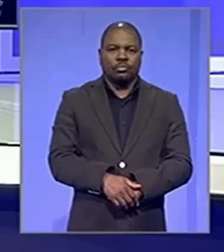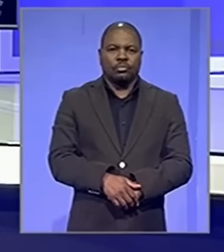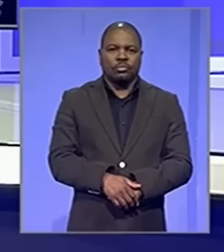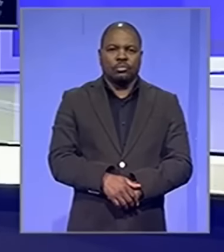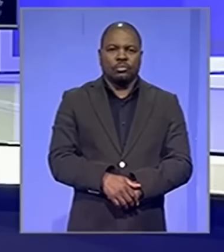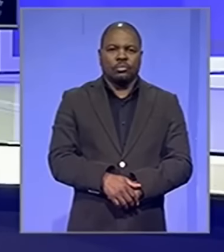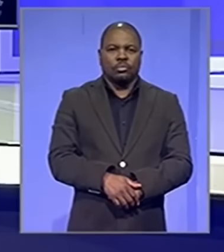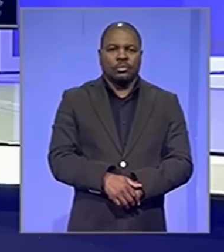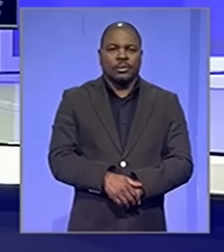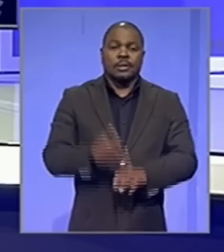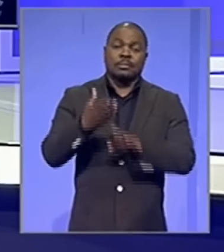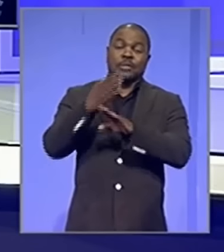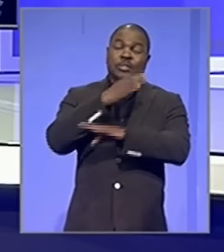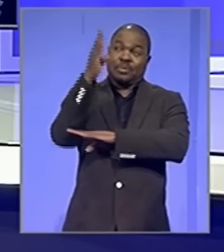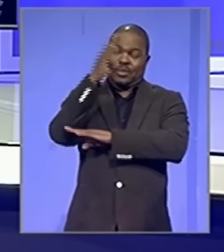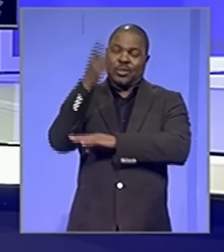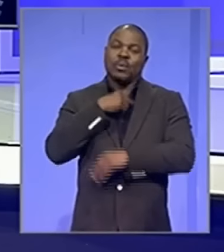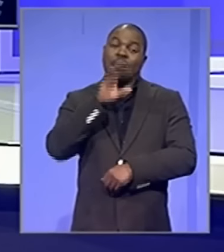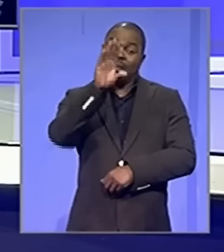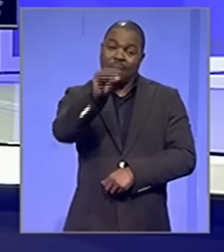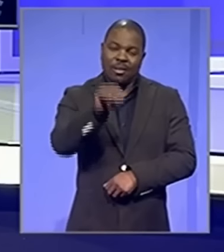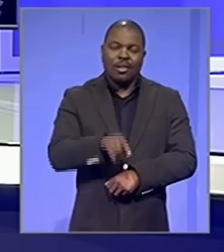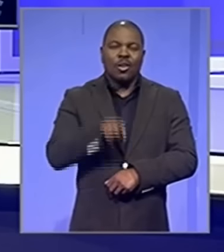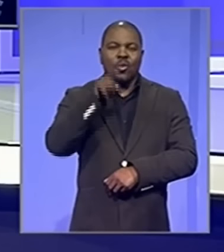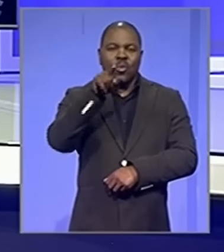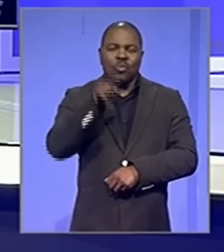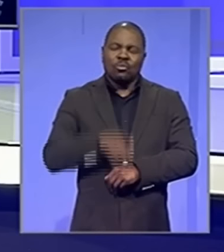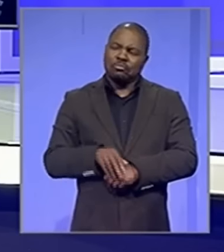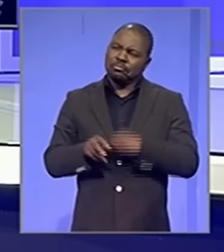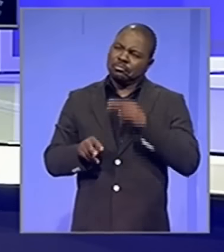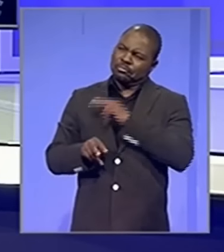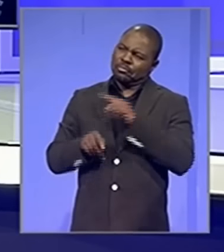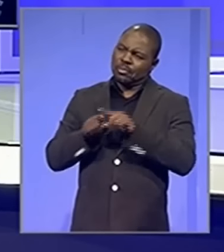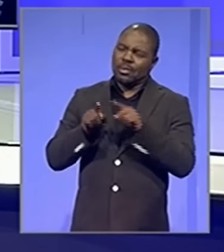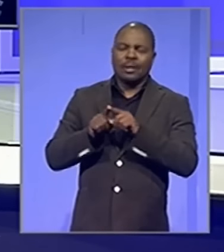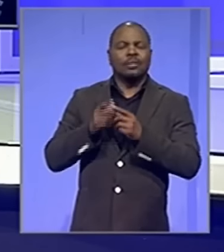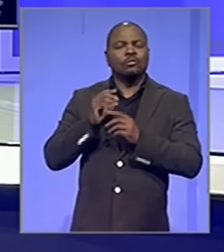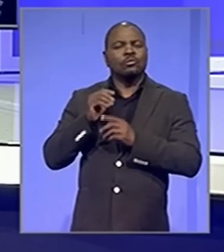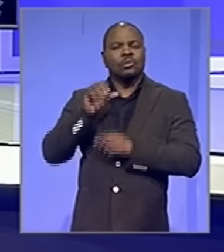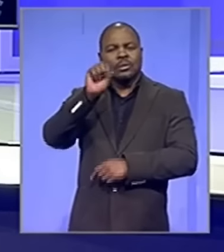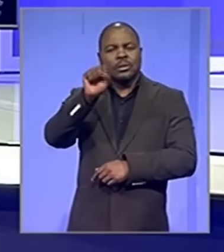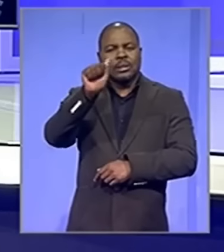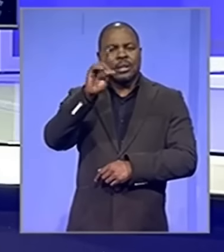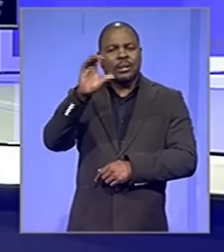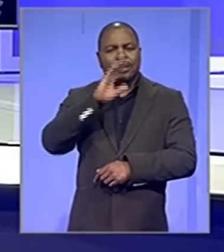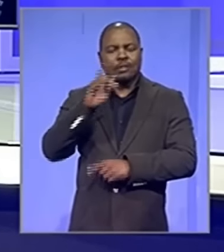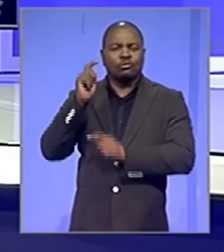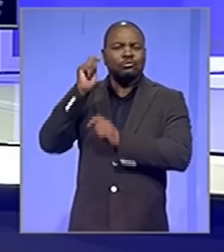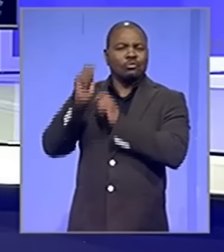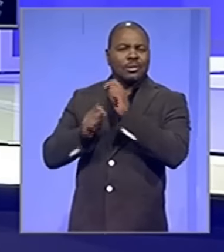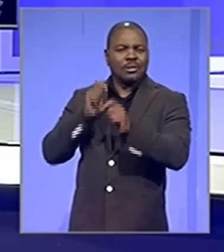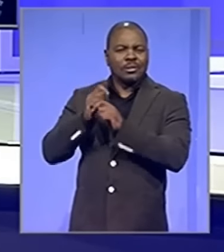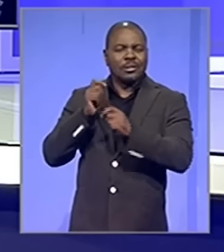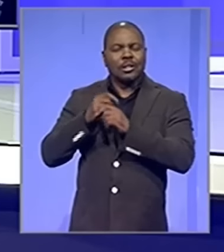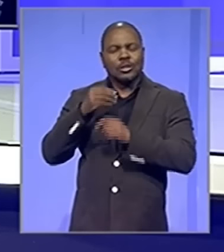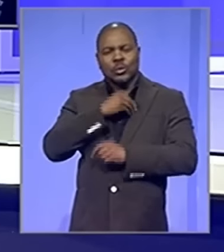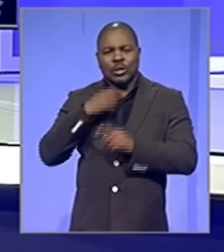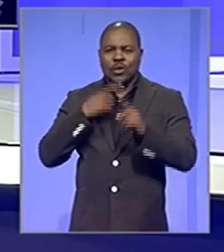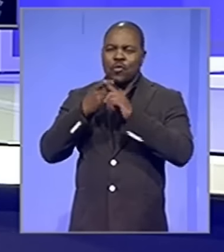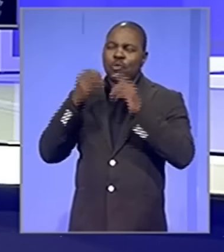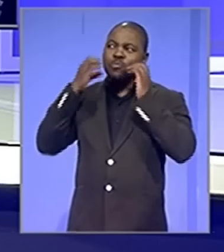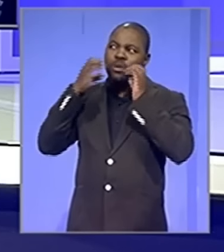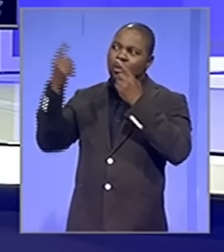Pijana re botsisitse gore maikutlo a gago ke a fe morago ga gore mangaka a SADC kudu a watswa go Mozambique a tle